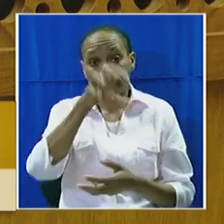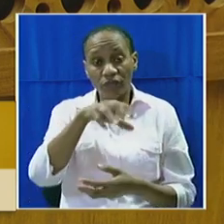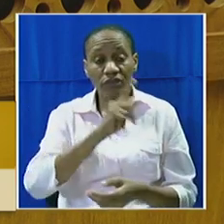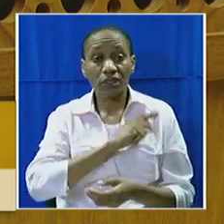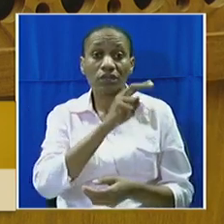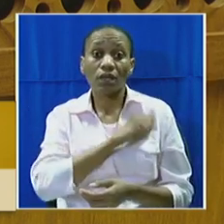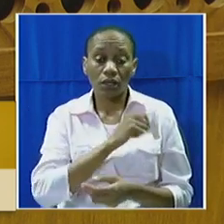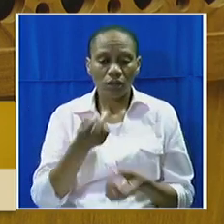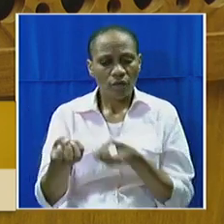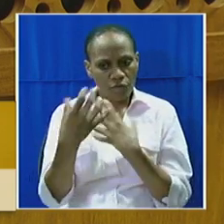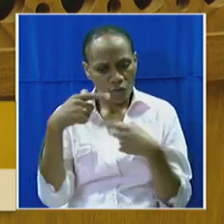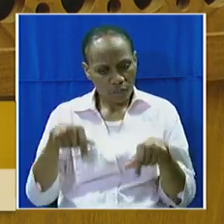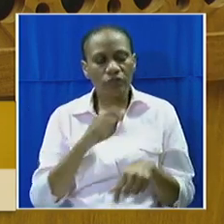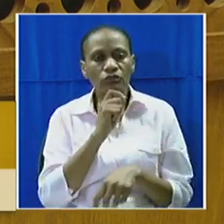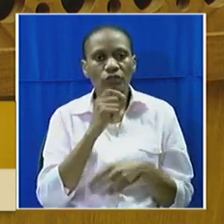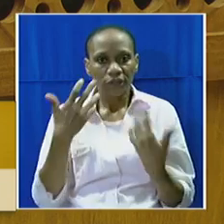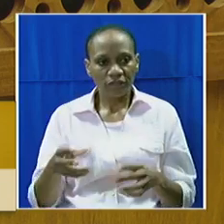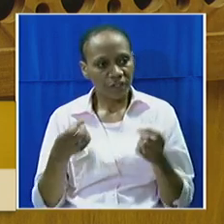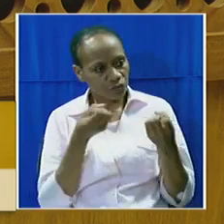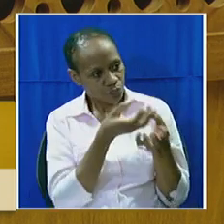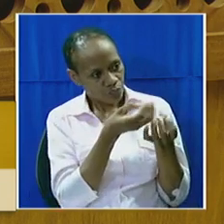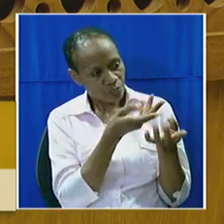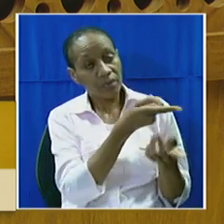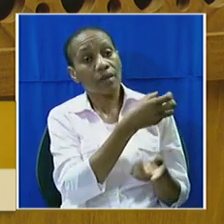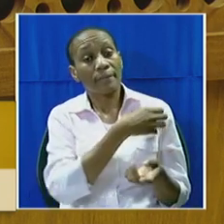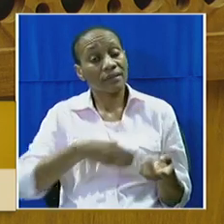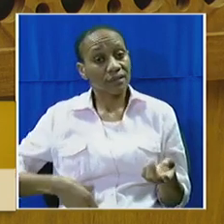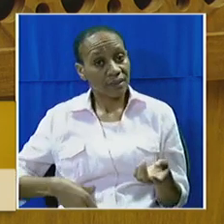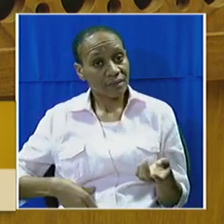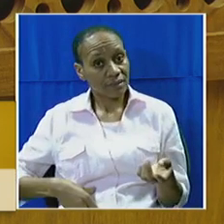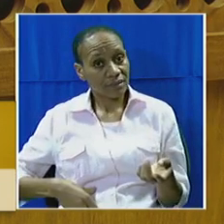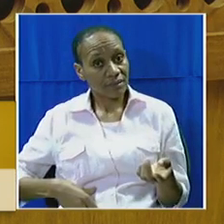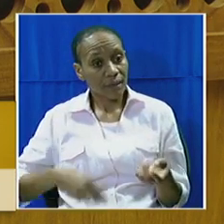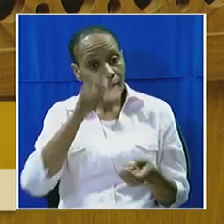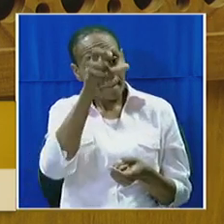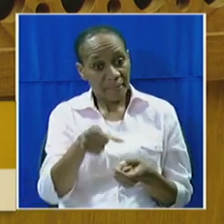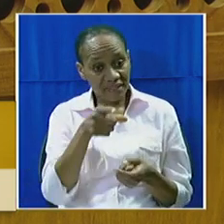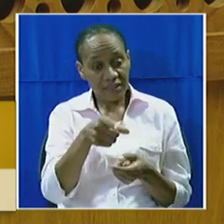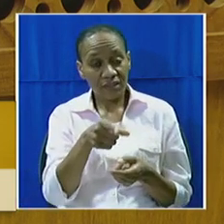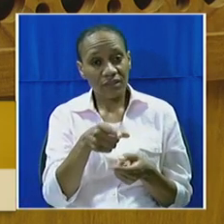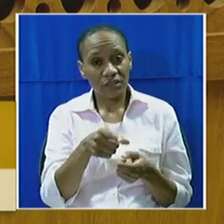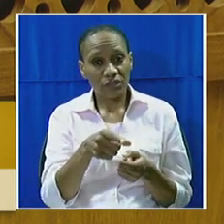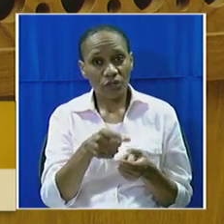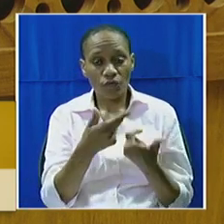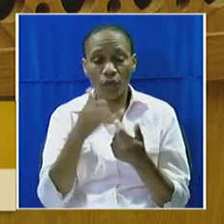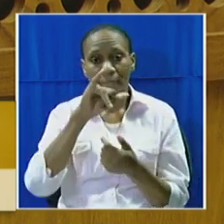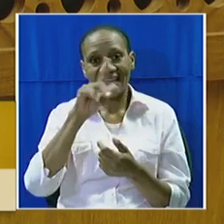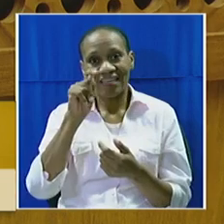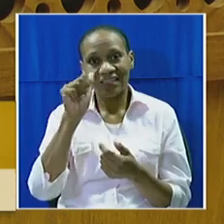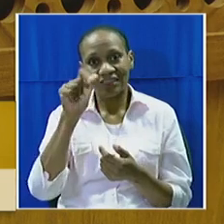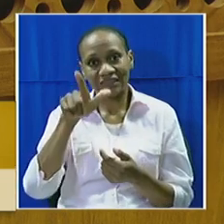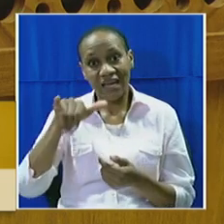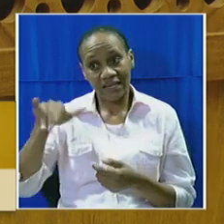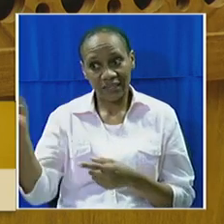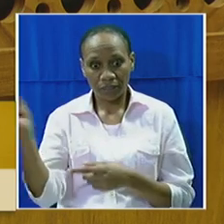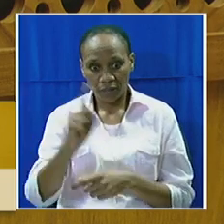was informed this morning, I've already briefed the President. This is a person who had traveled to Italy, and they were a